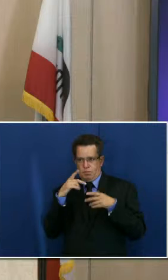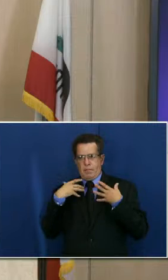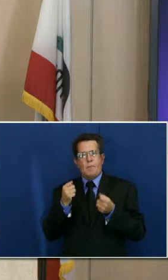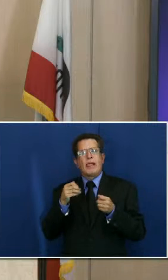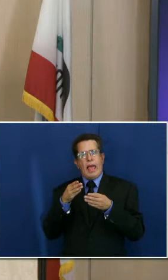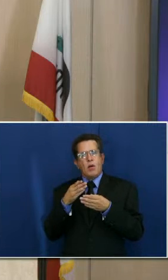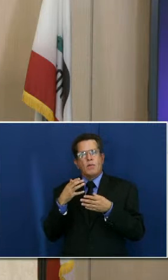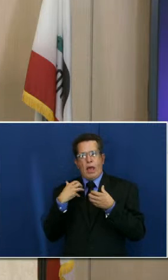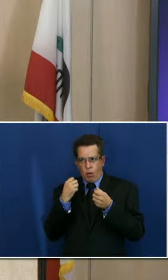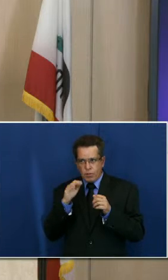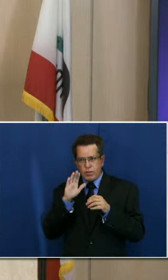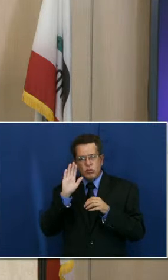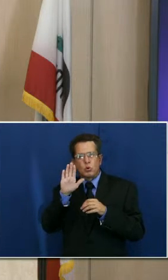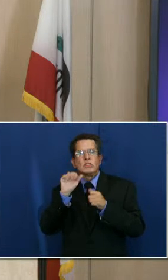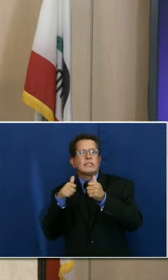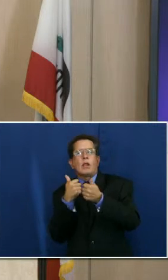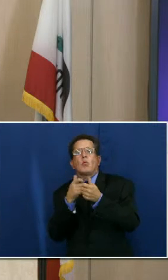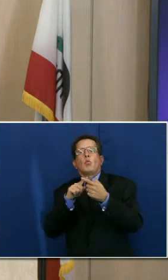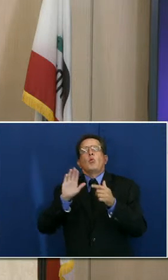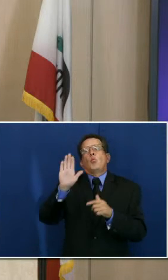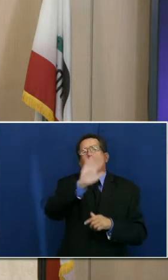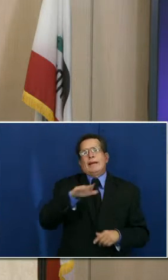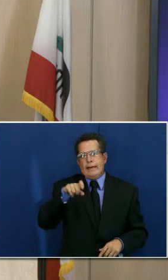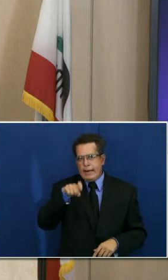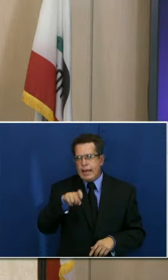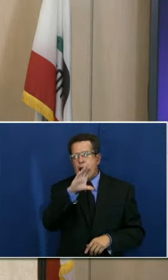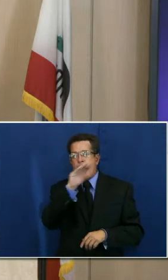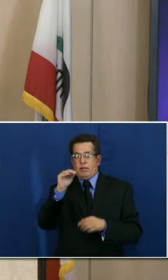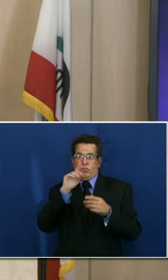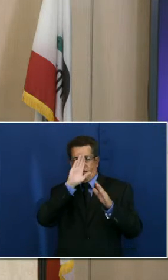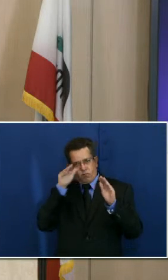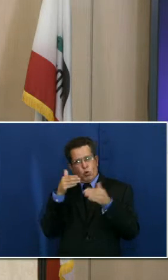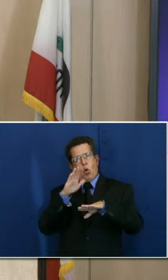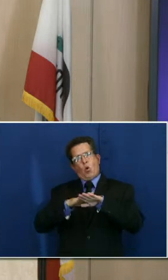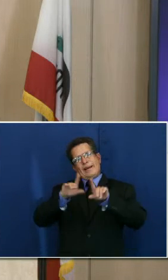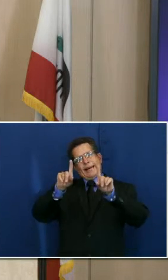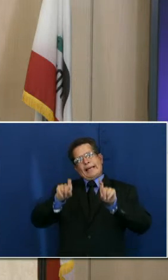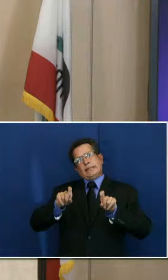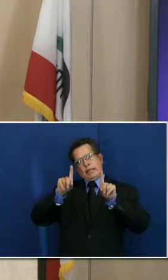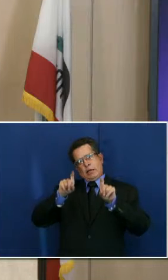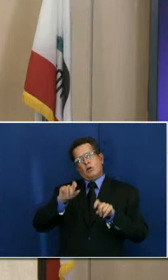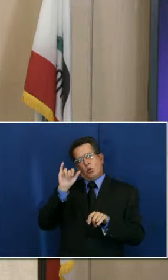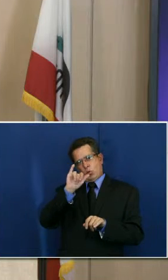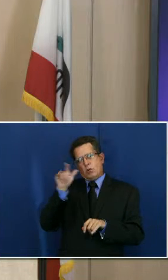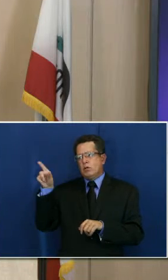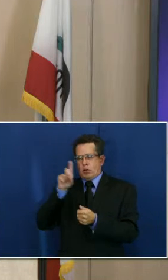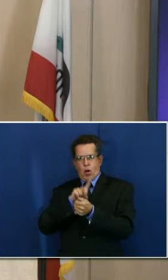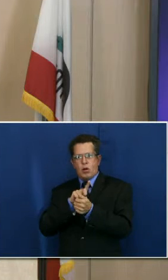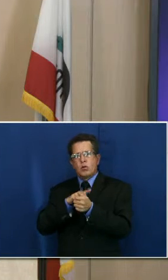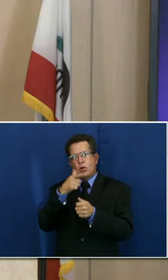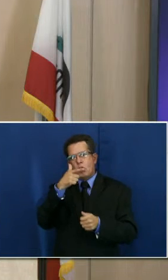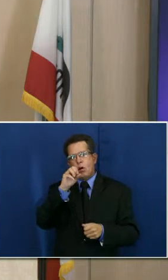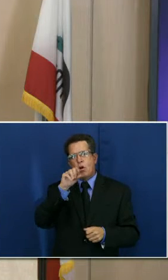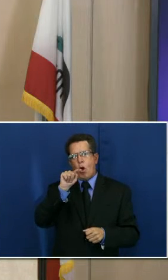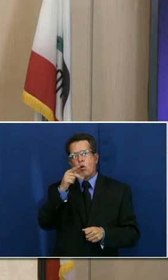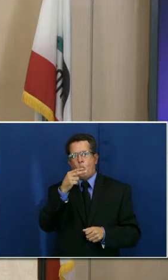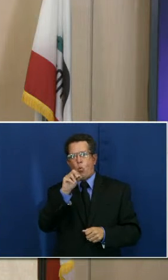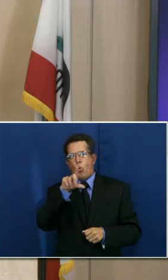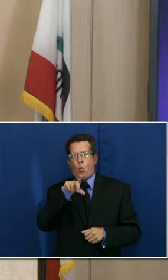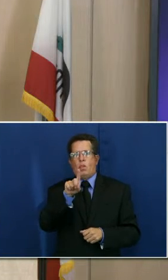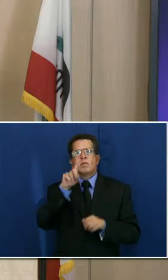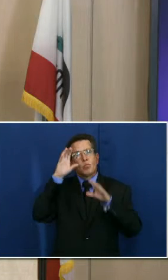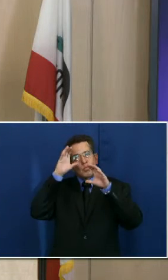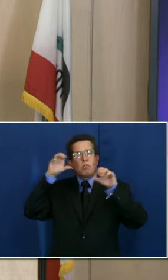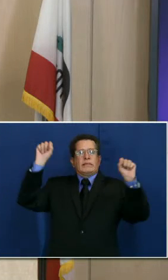face, but in particular around supporting the efforts around testing. And today we're going to hear from Dr. Paul Gothold, the superintendent of the County Office